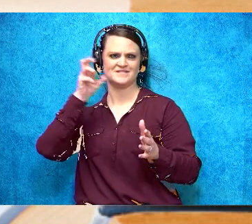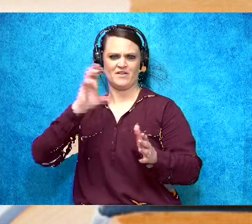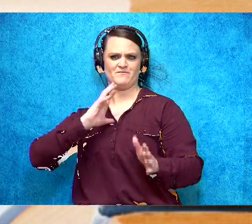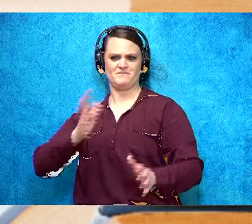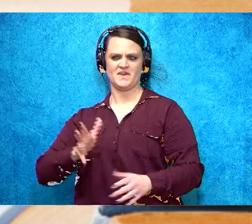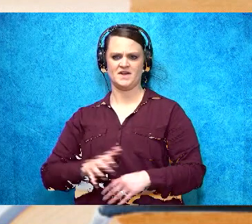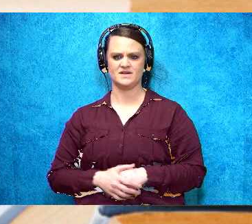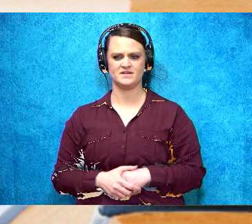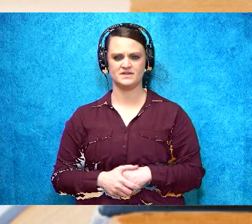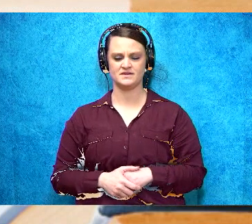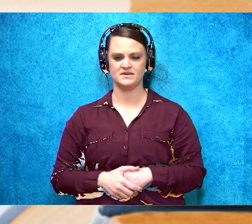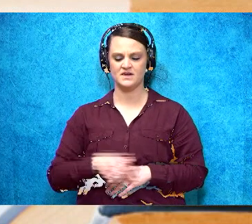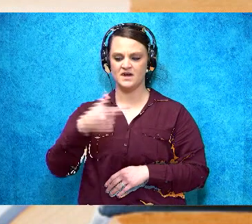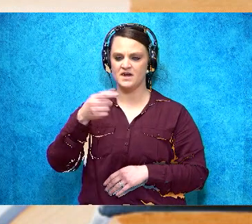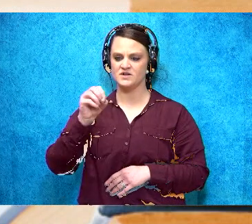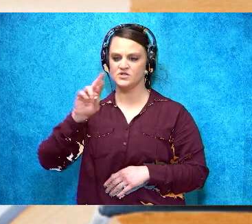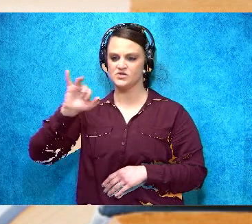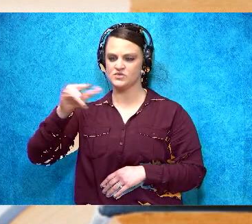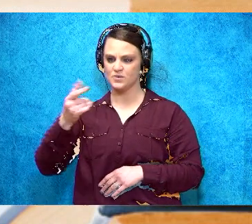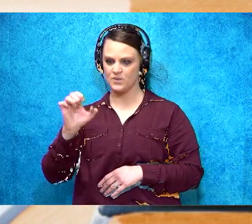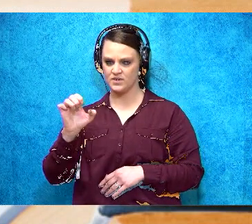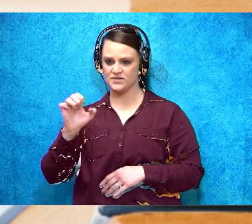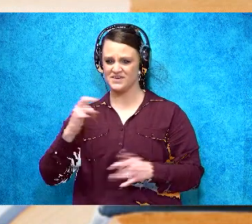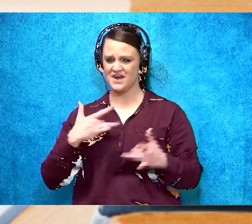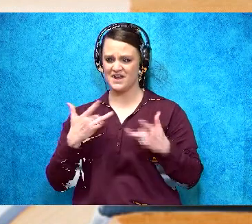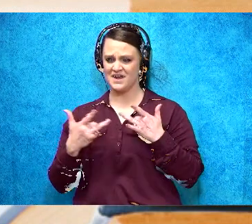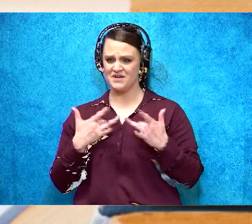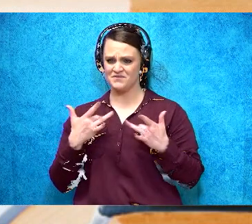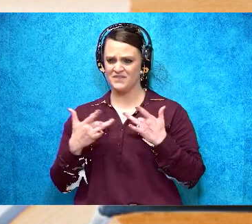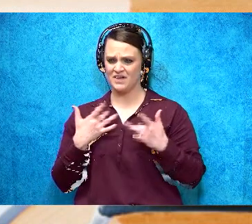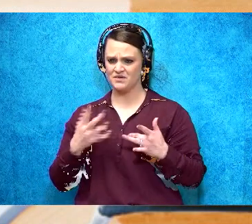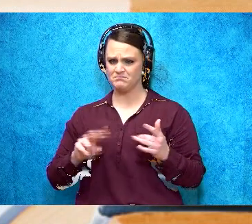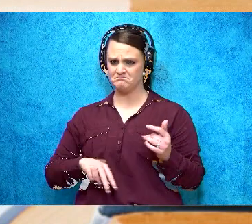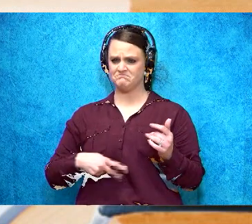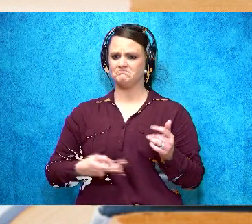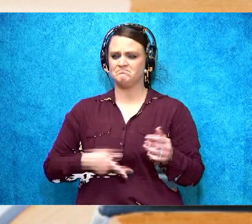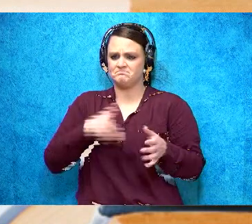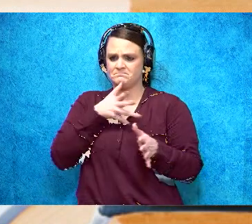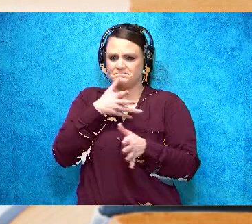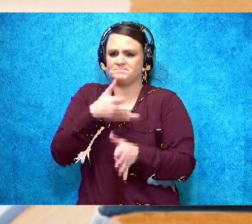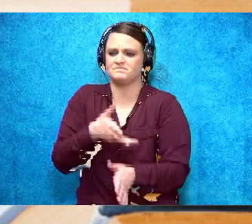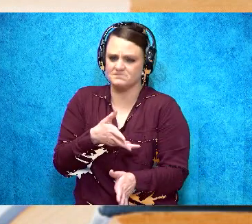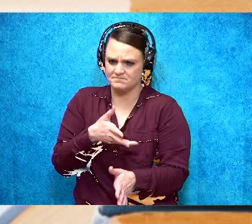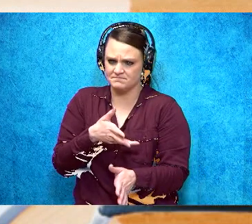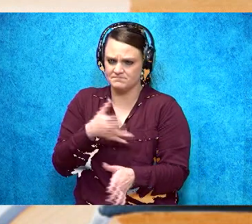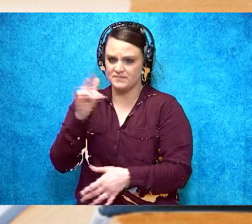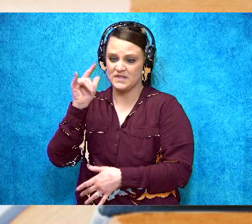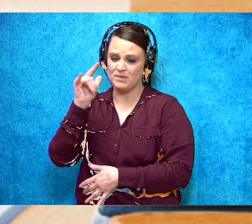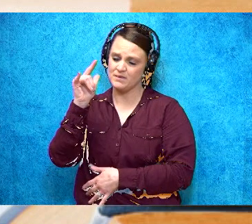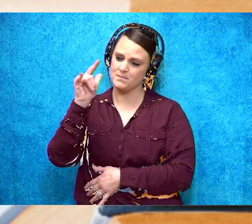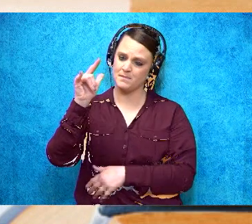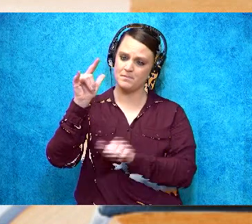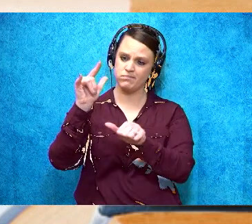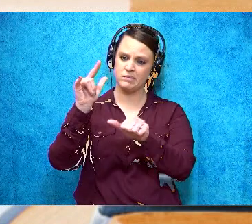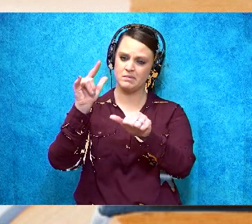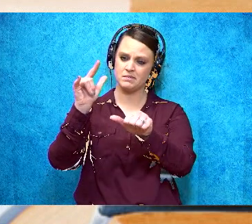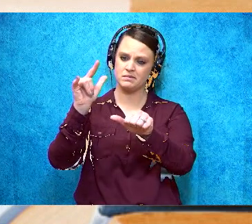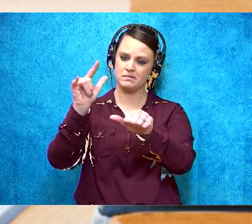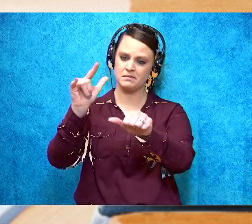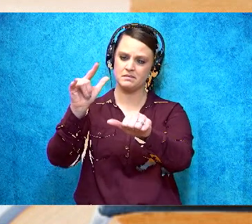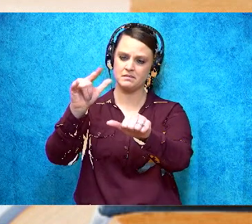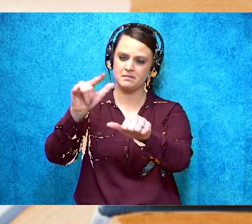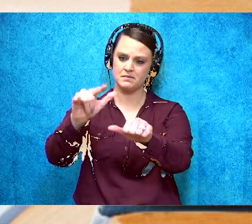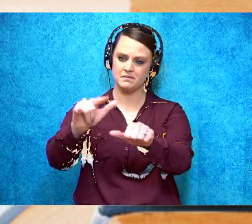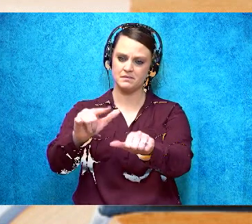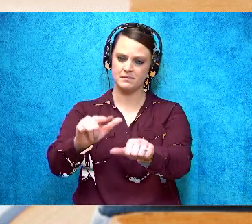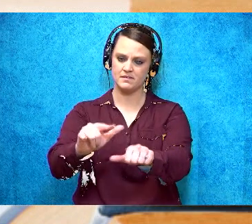fine." George felt like he was going to be sick. The plane kept going and going, getting